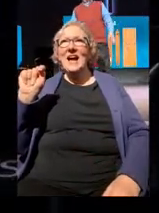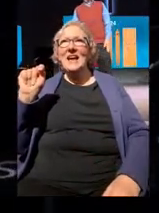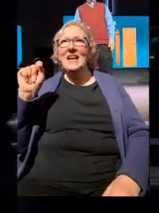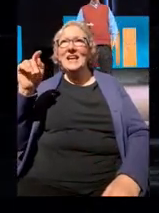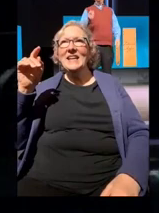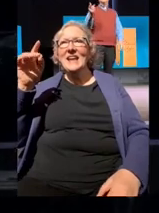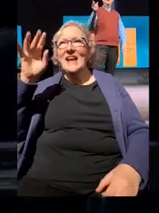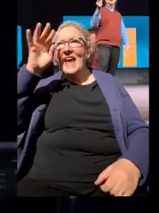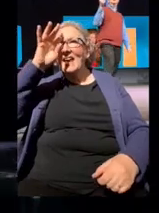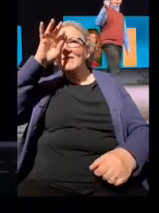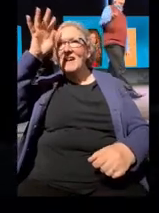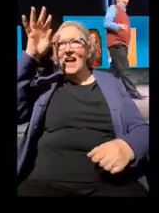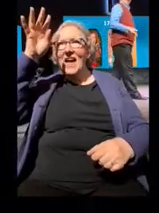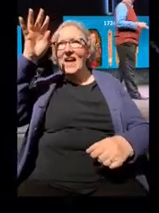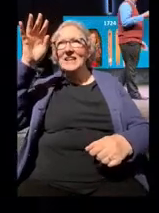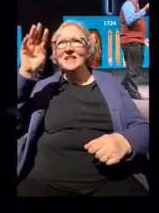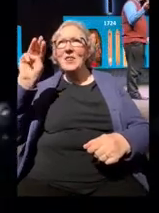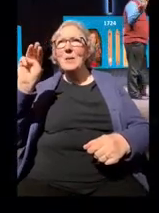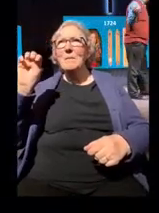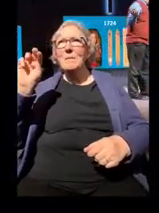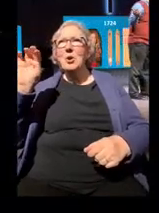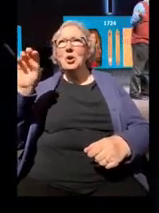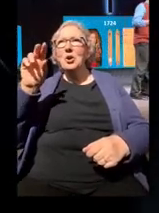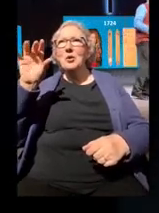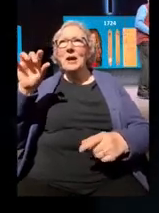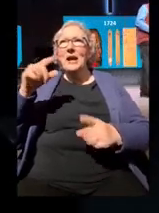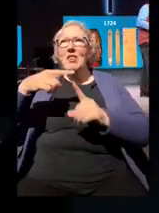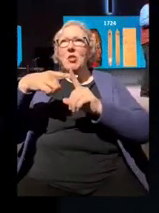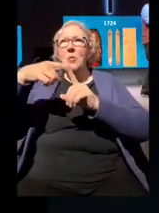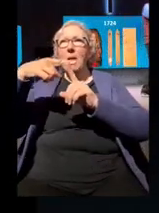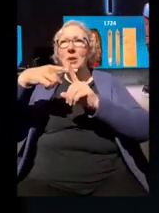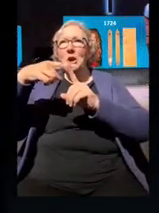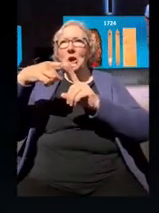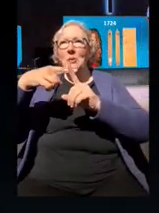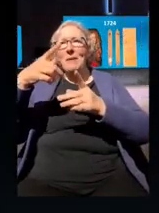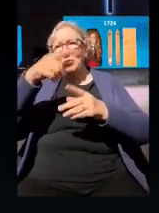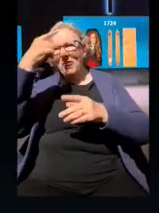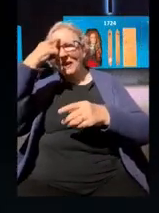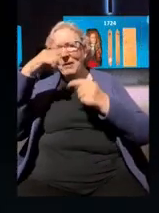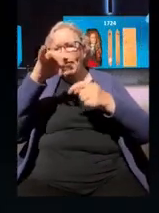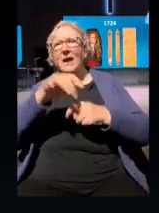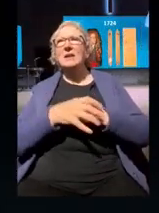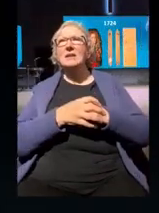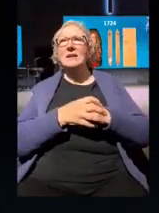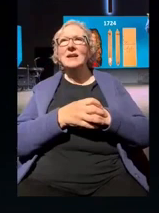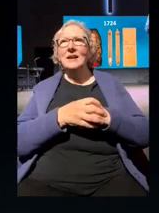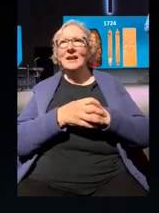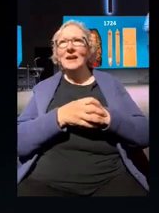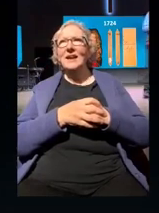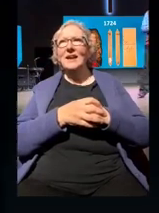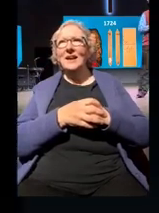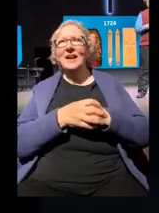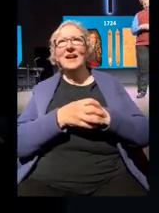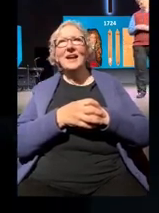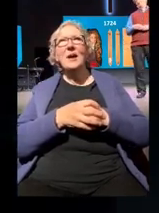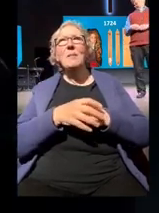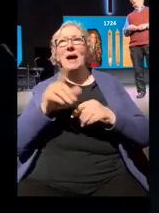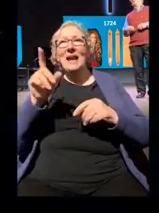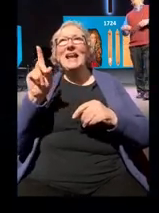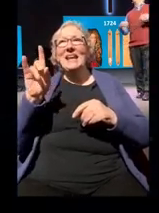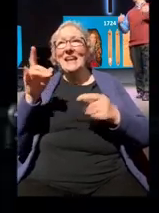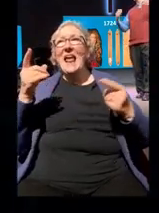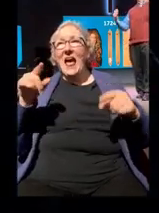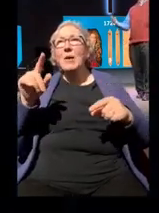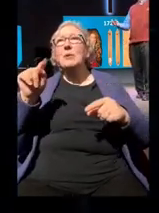were thinking about, was 300 years ago, so pretty monumental. It did also happen to be